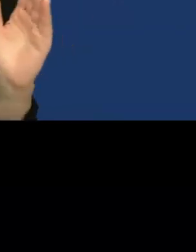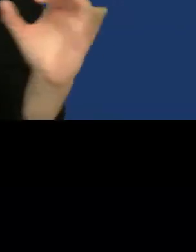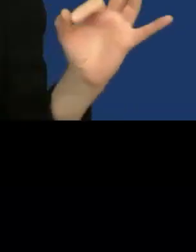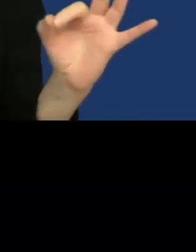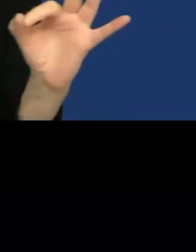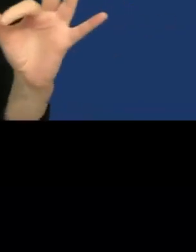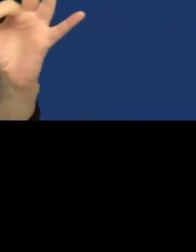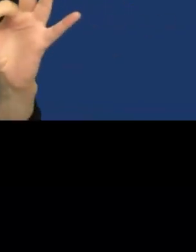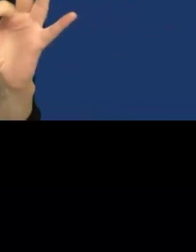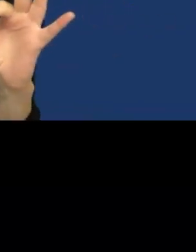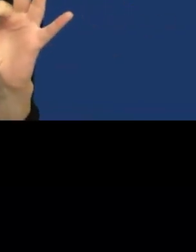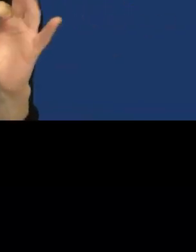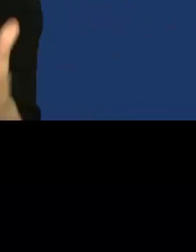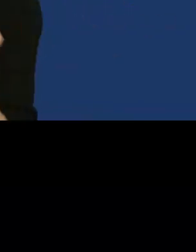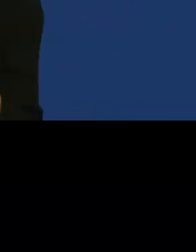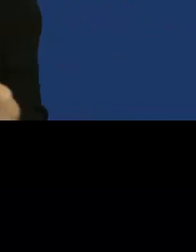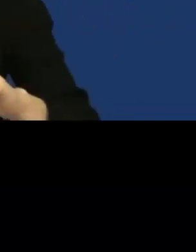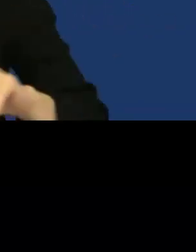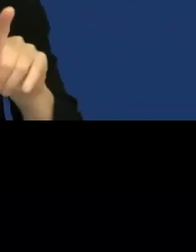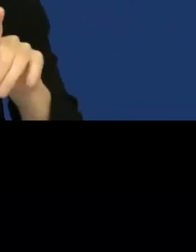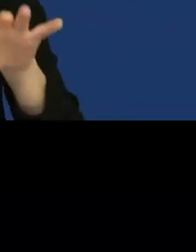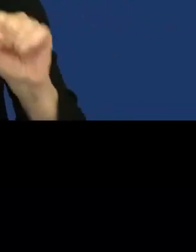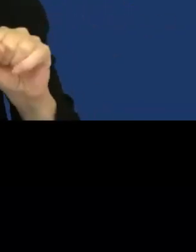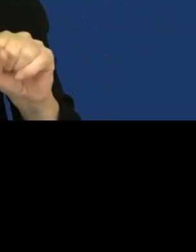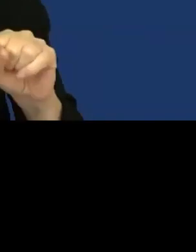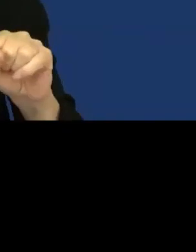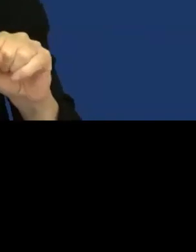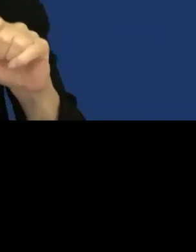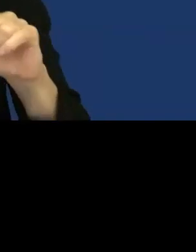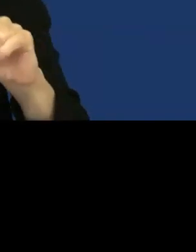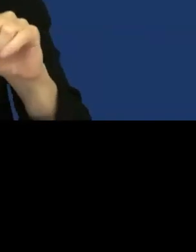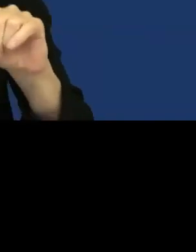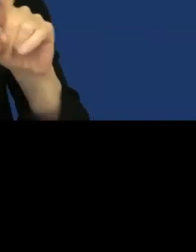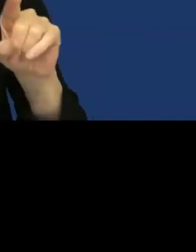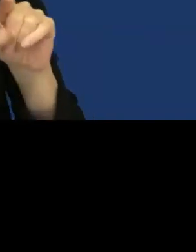not felt as different points of vibration.